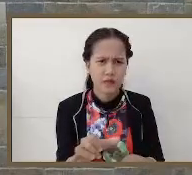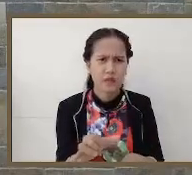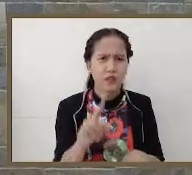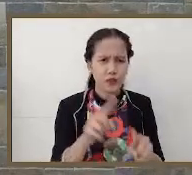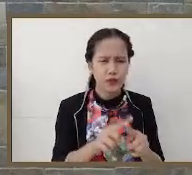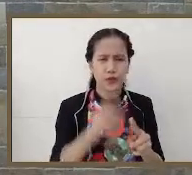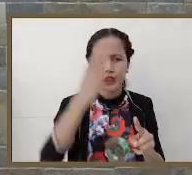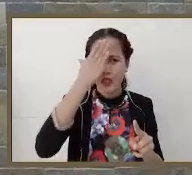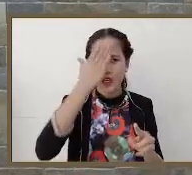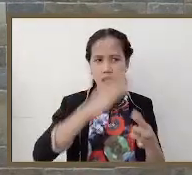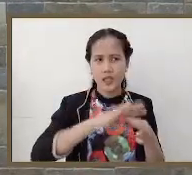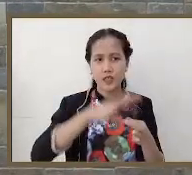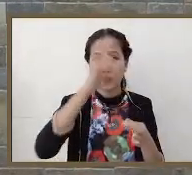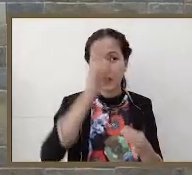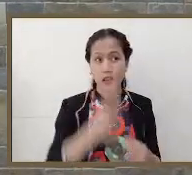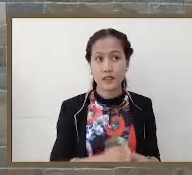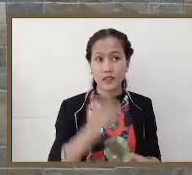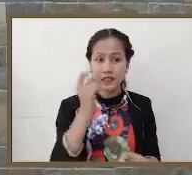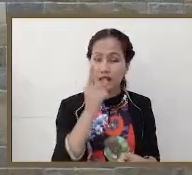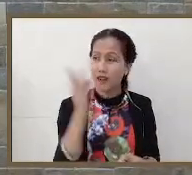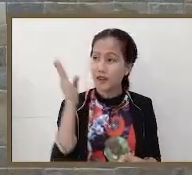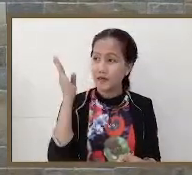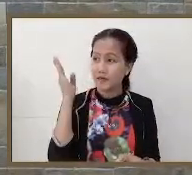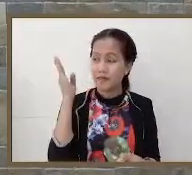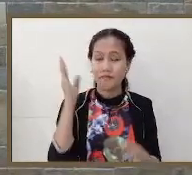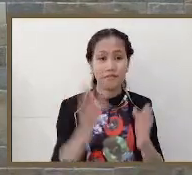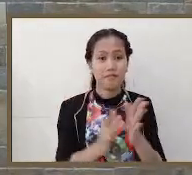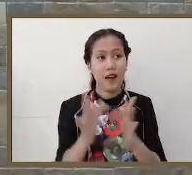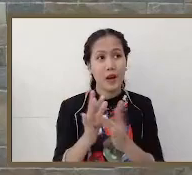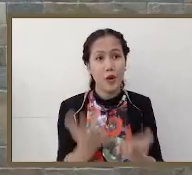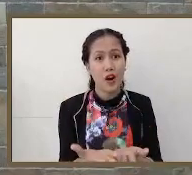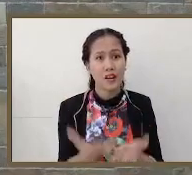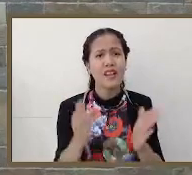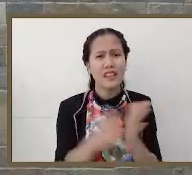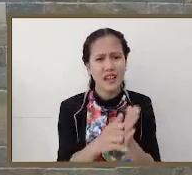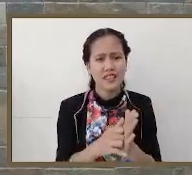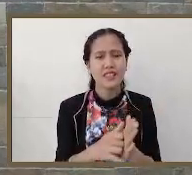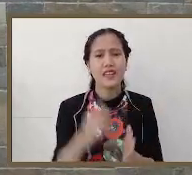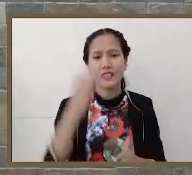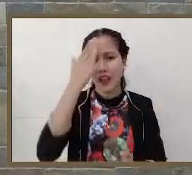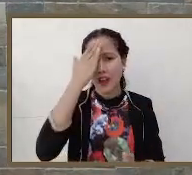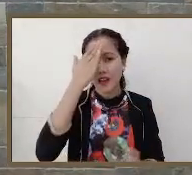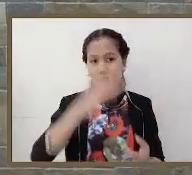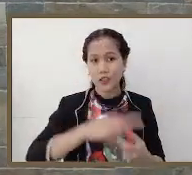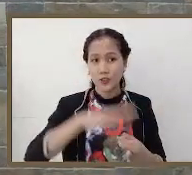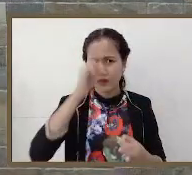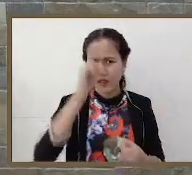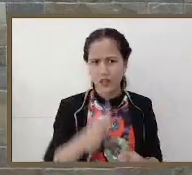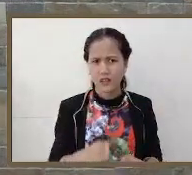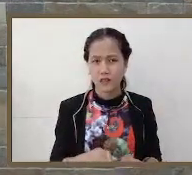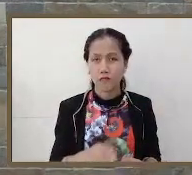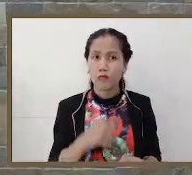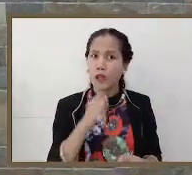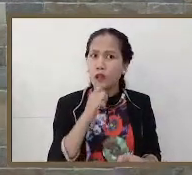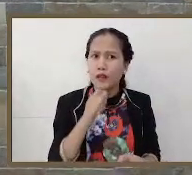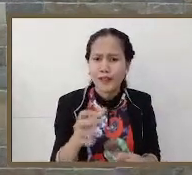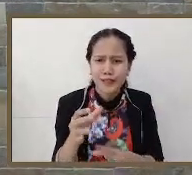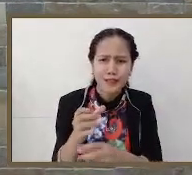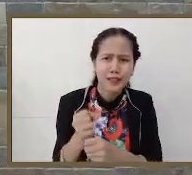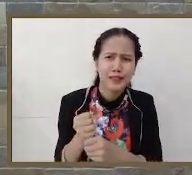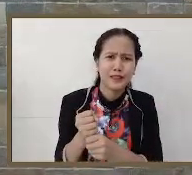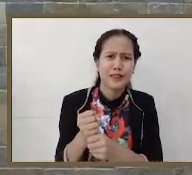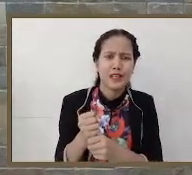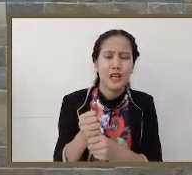Andito ang knowledge ng Diyos. Hindi natin mahanap sa ibang libro, dito lang. Hindi natin makukuha yan sa sekular, sa mundo, hindi, dito